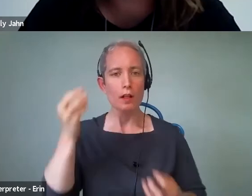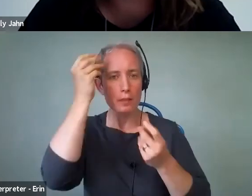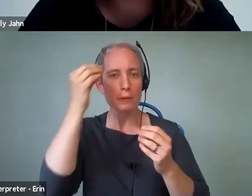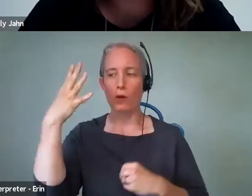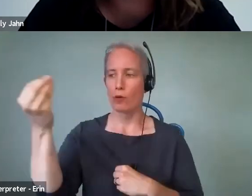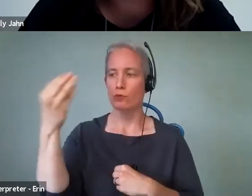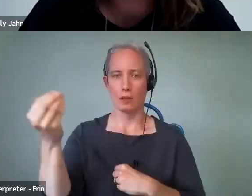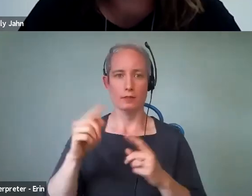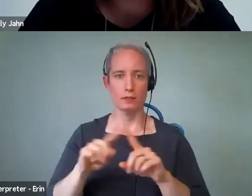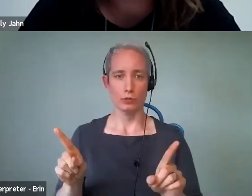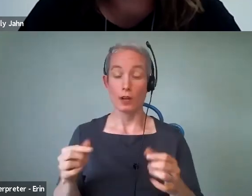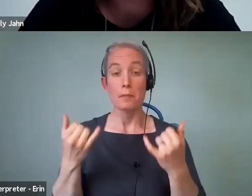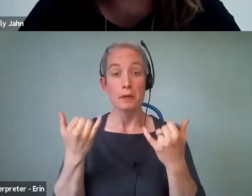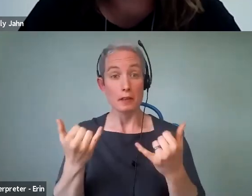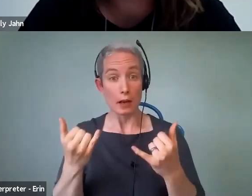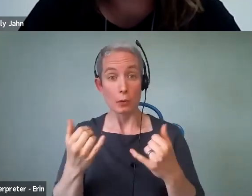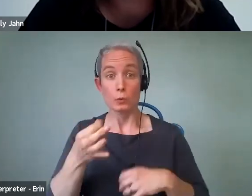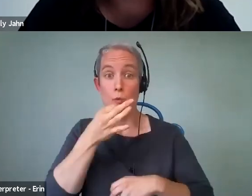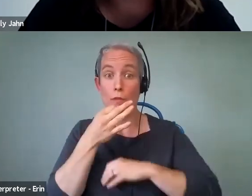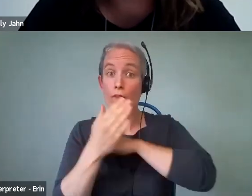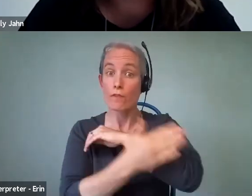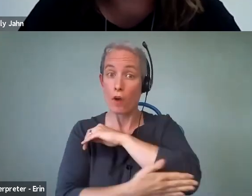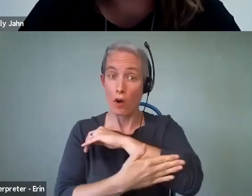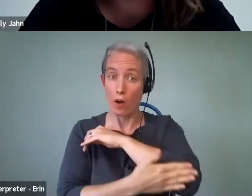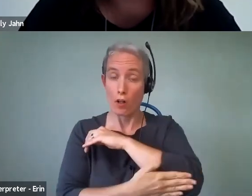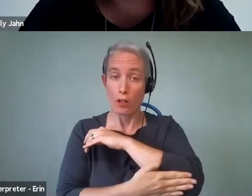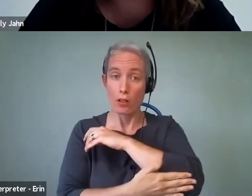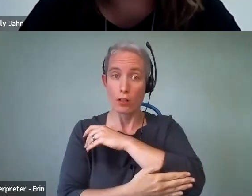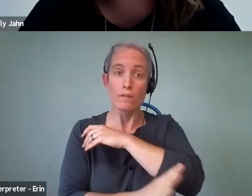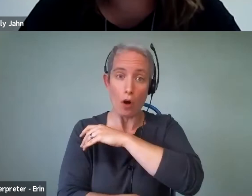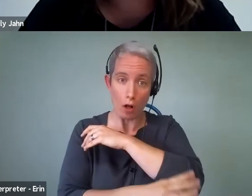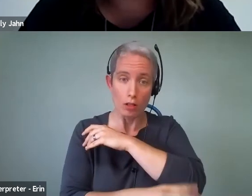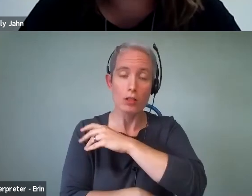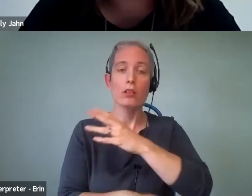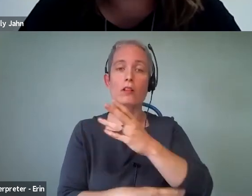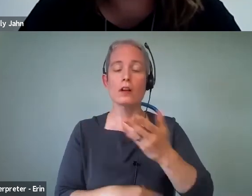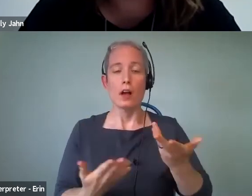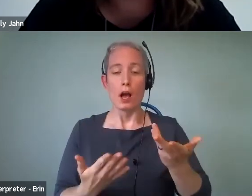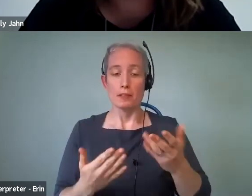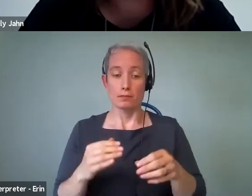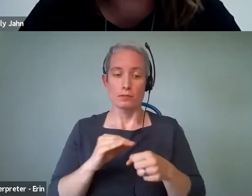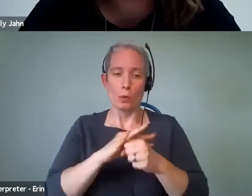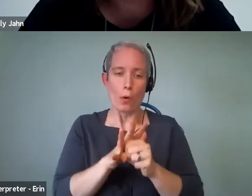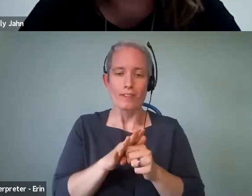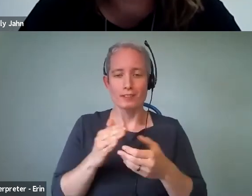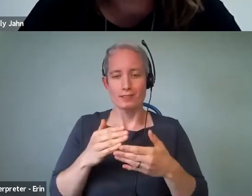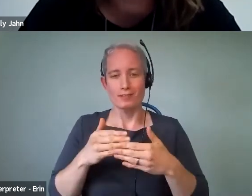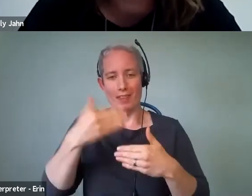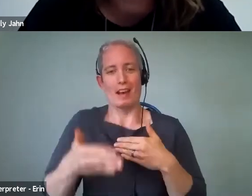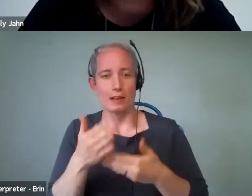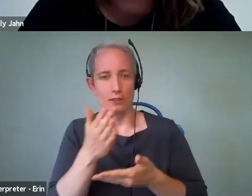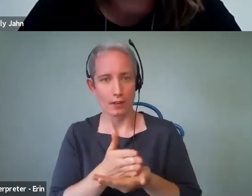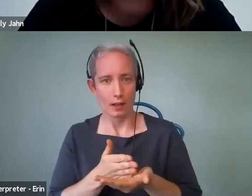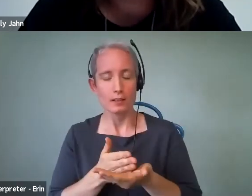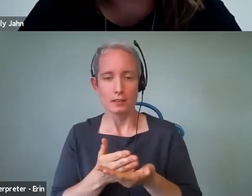just going into fall now, so this is the next phase of this COVID. Again, I agree with Michelle. It's not an experiment; it's a catastrophe.